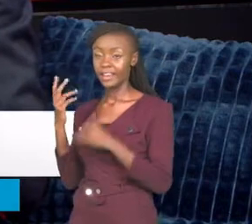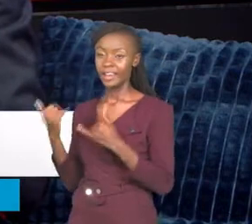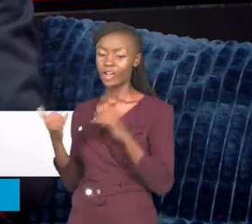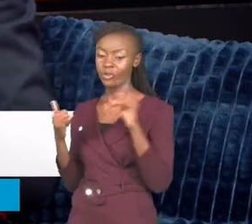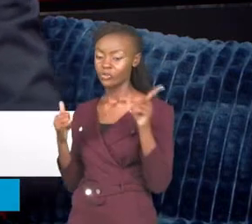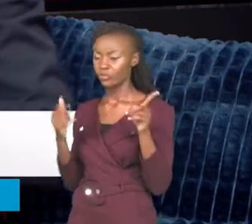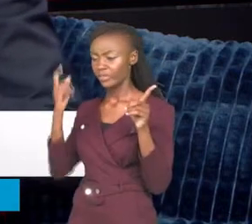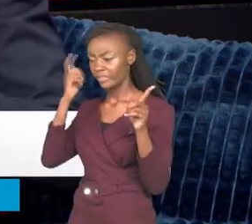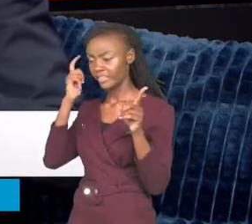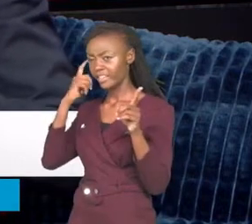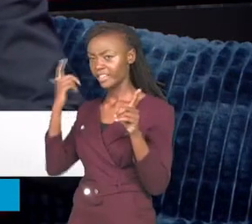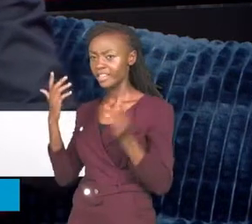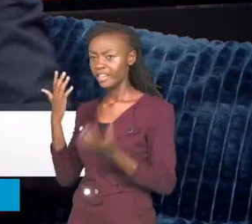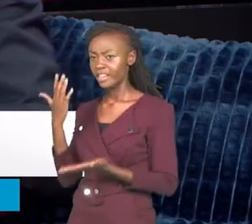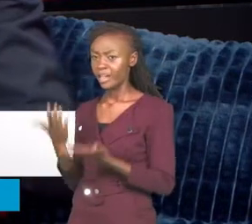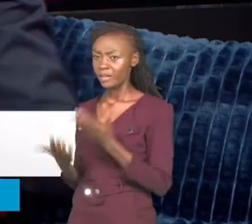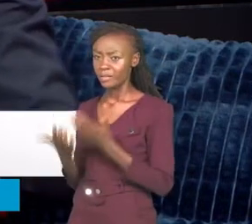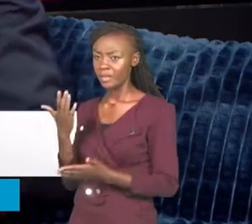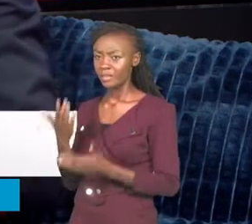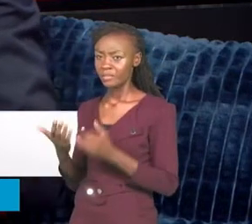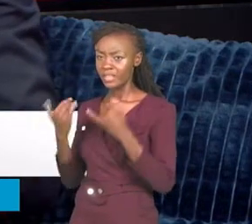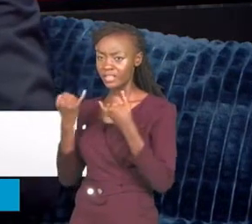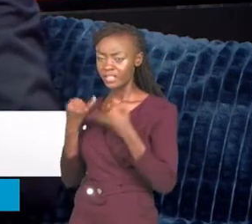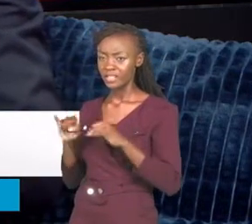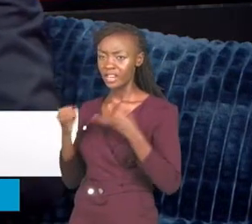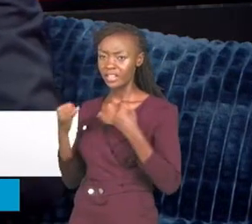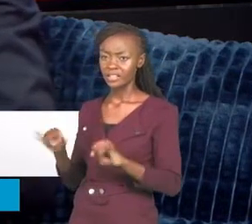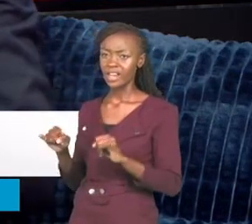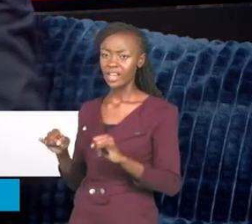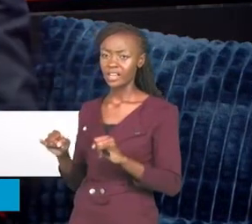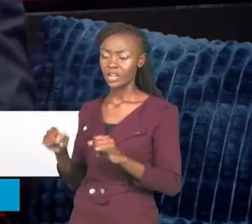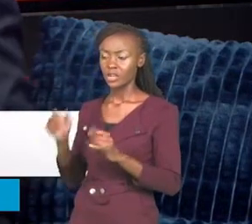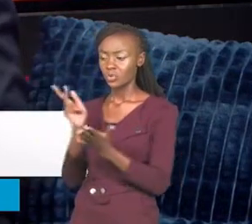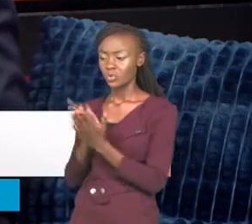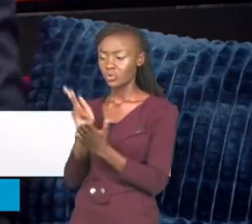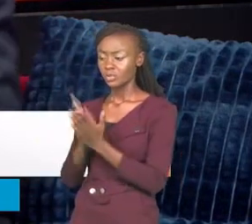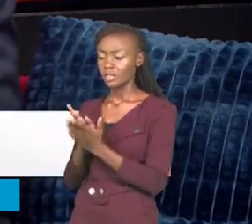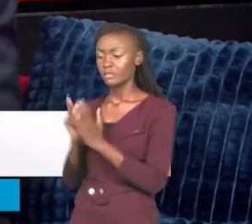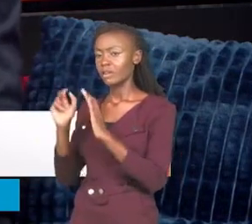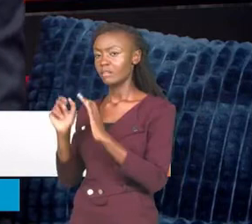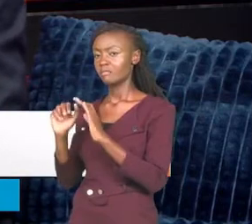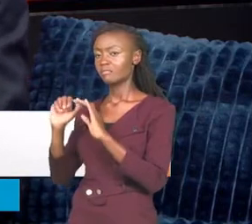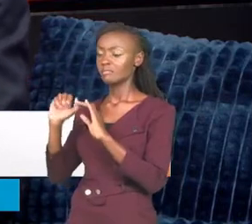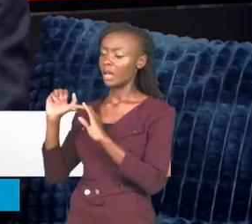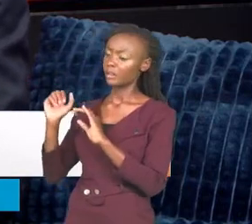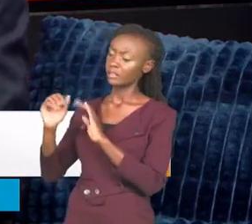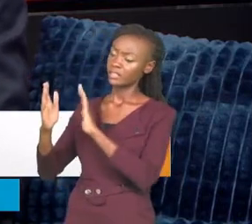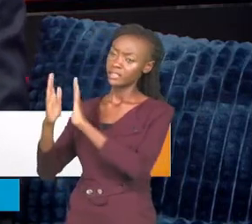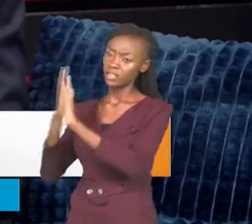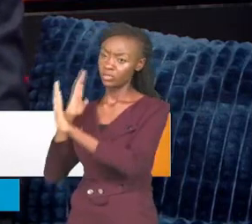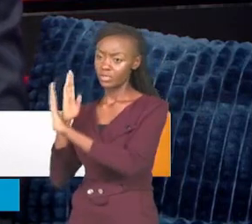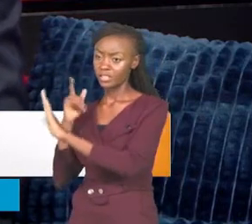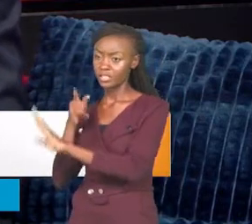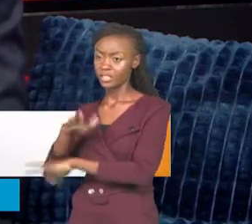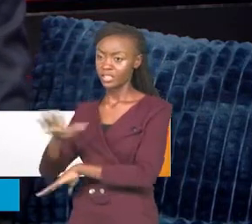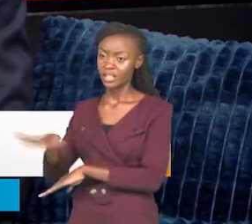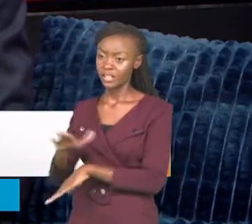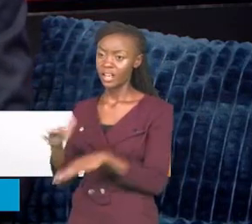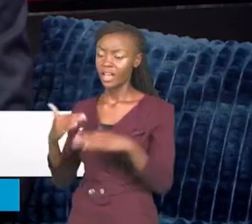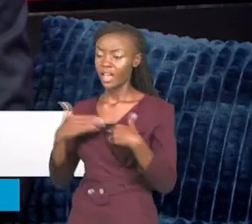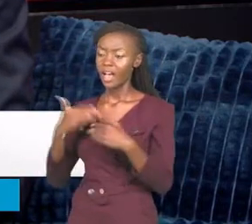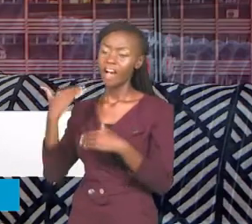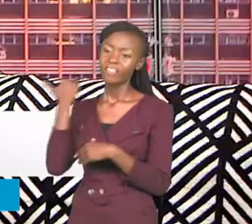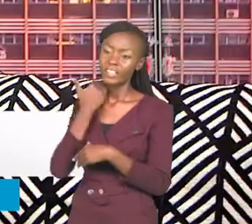need to now try also enforce some security in these flyovers, because the mugglers, those guys who actually just rob